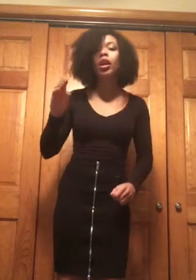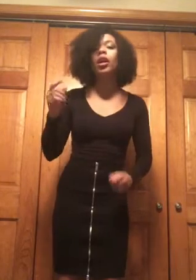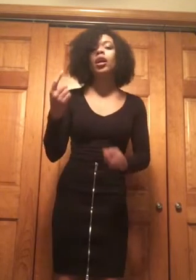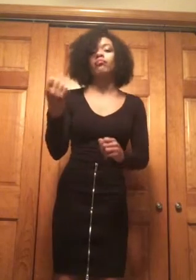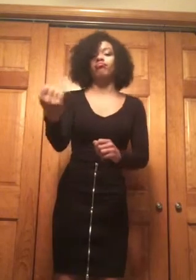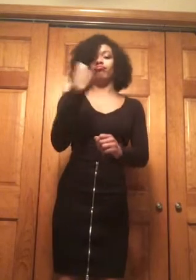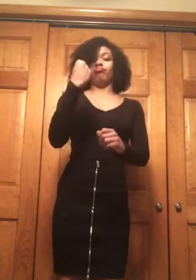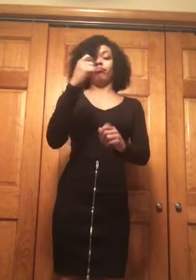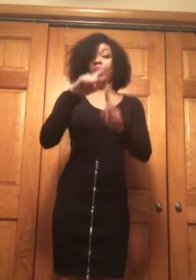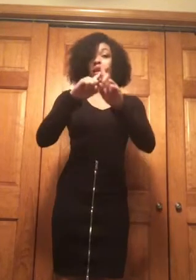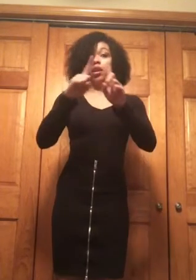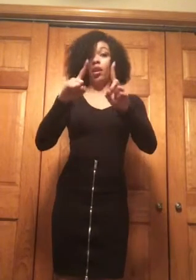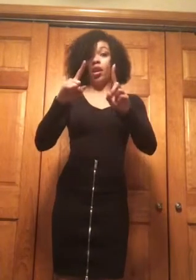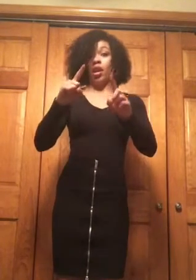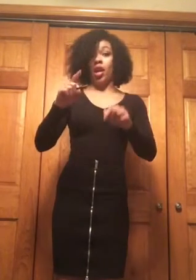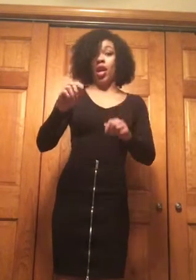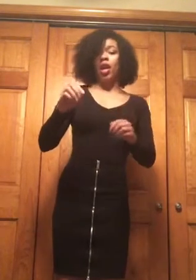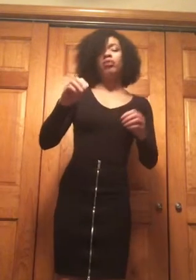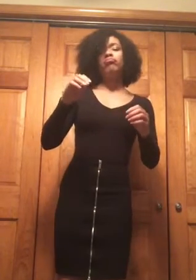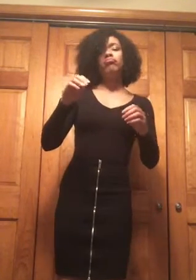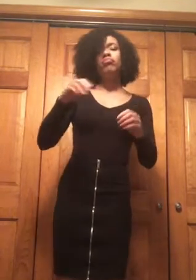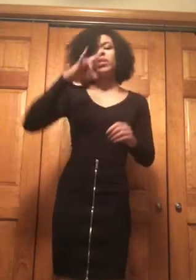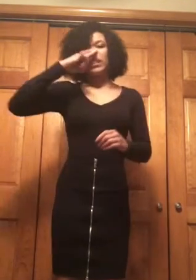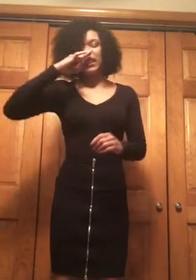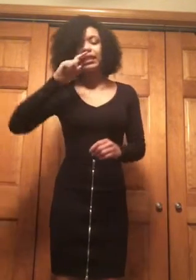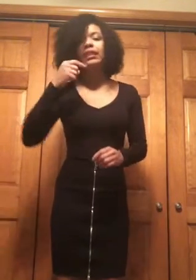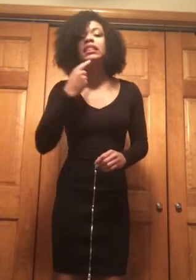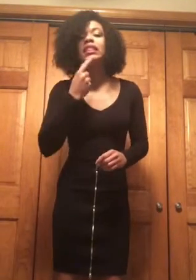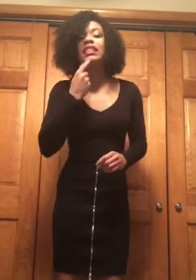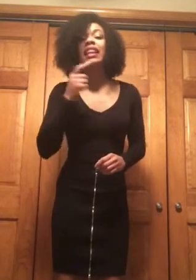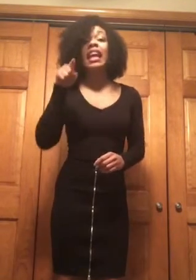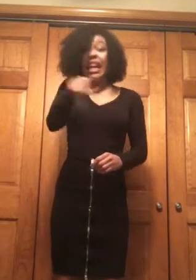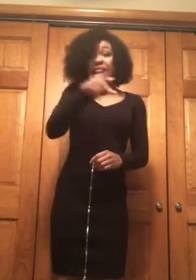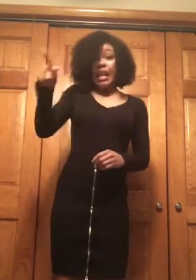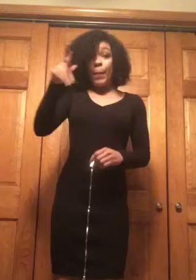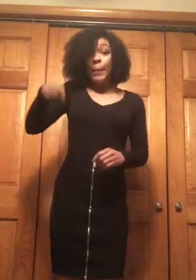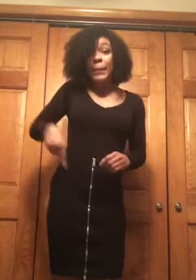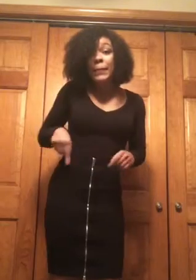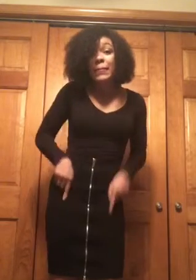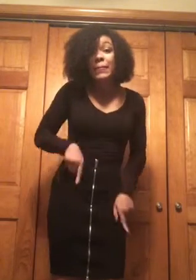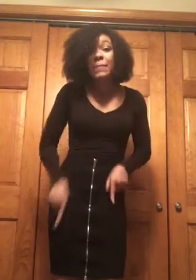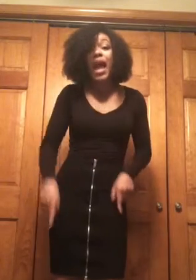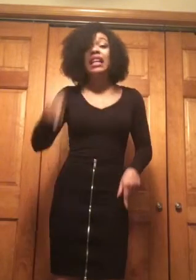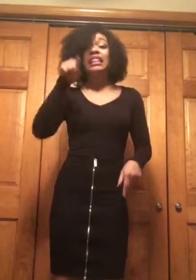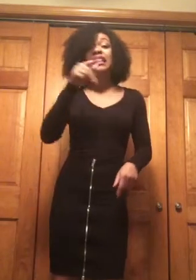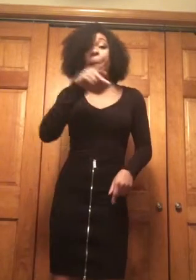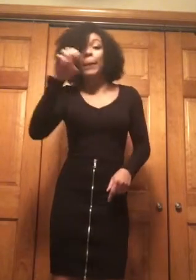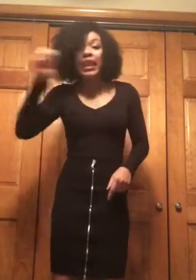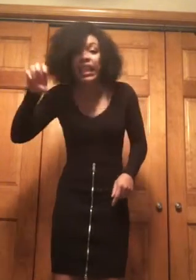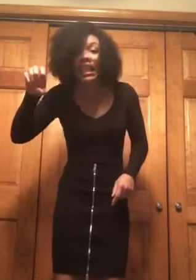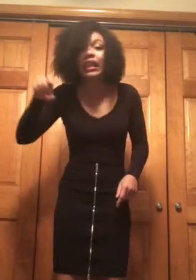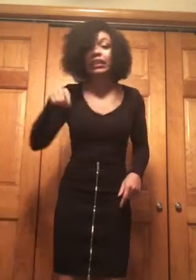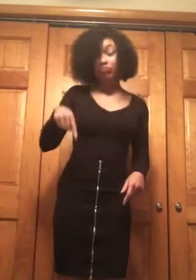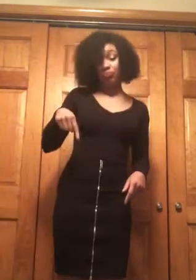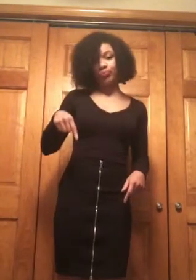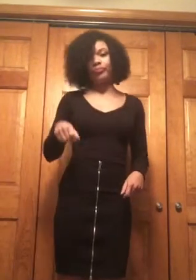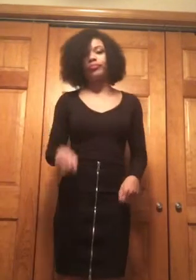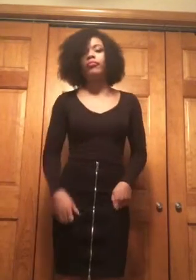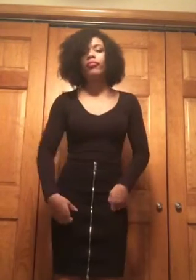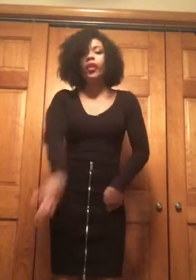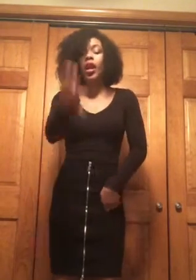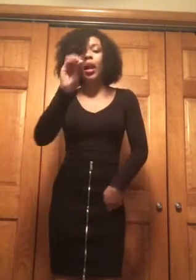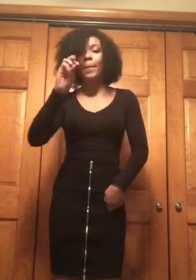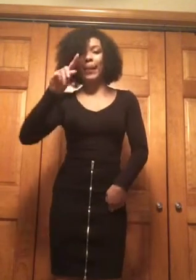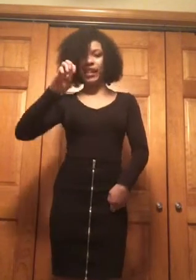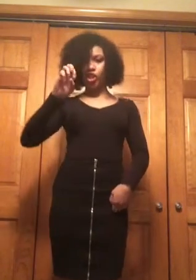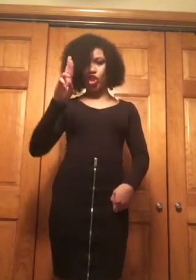And before Commander can hit me, someone distracts him. "He peed his pants! Deaf kid peed his pants!" And Commander